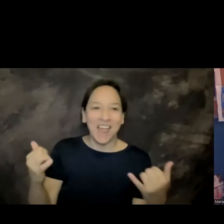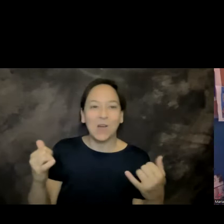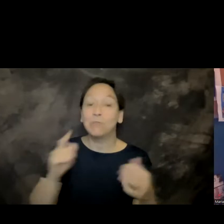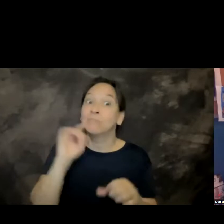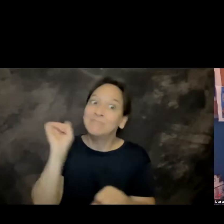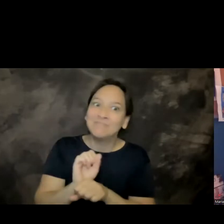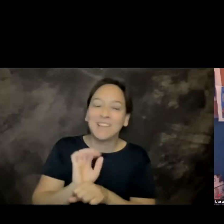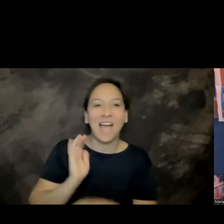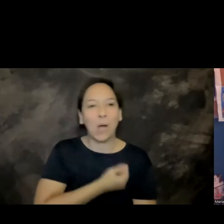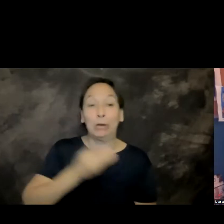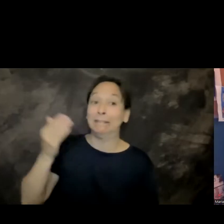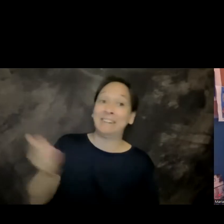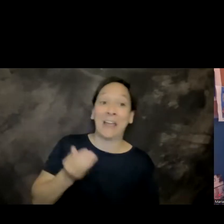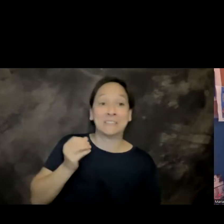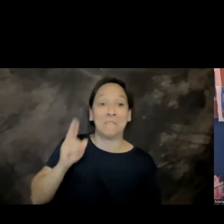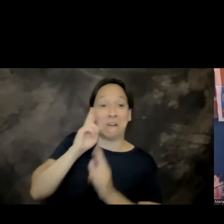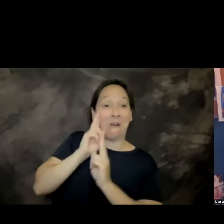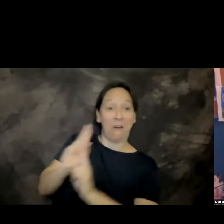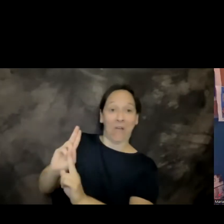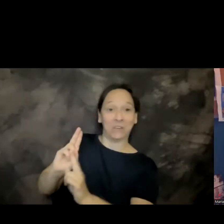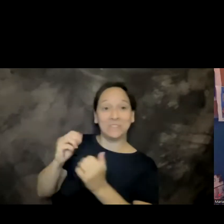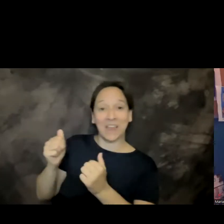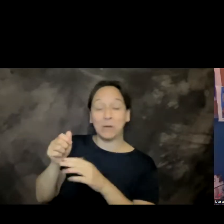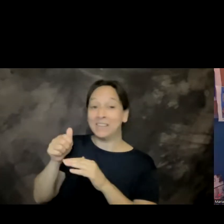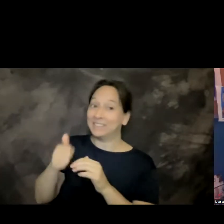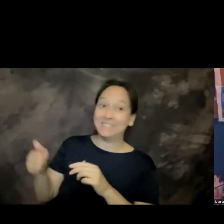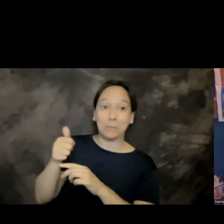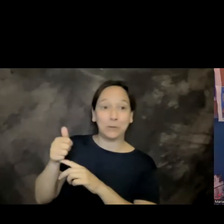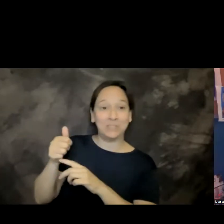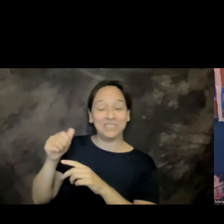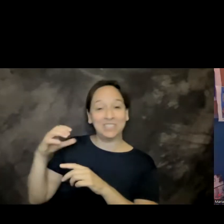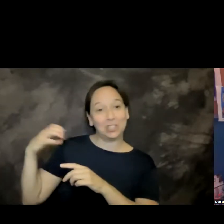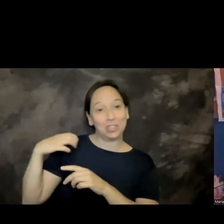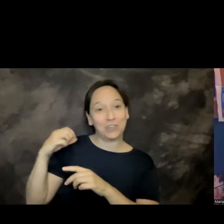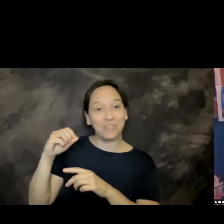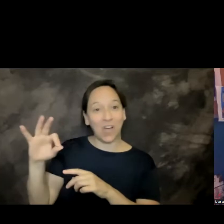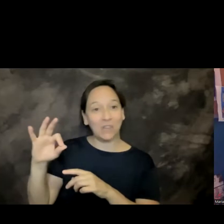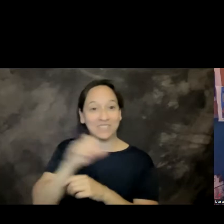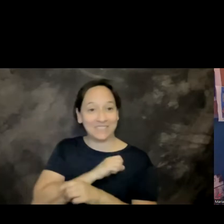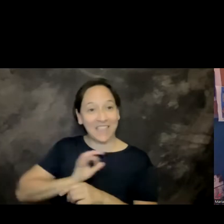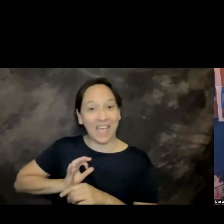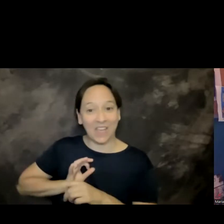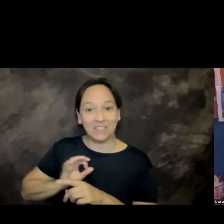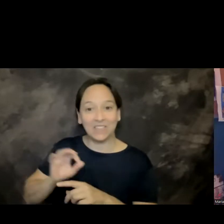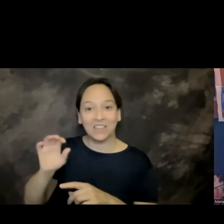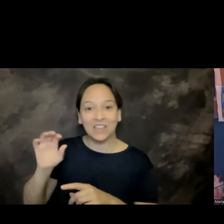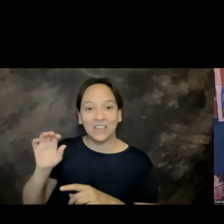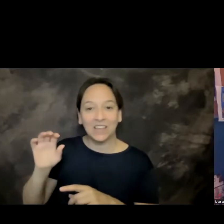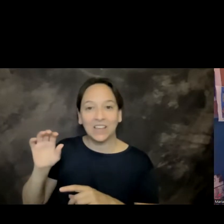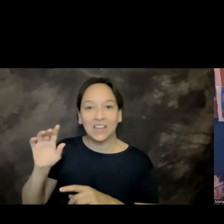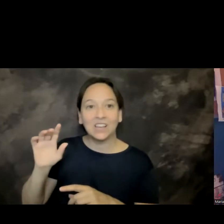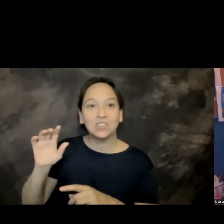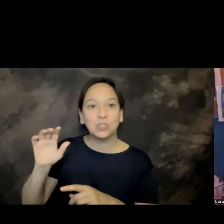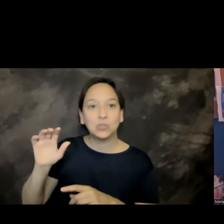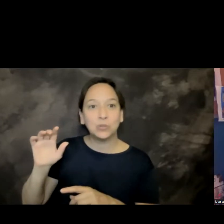off in just a second to the Deputy Chief of Staff, Angel Donahue Rodriguez from the MBTA, to really get